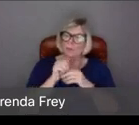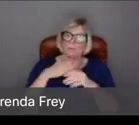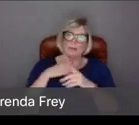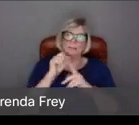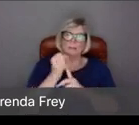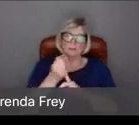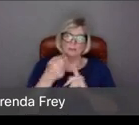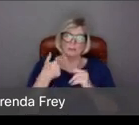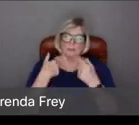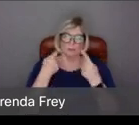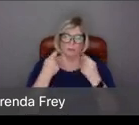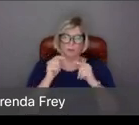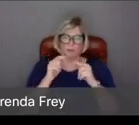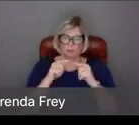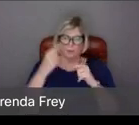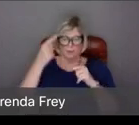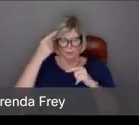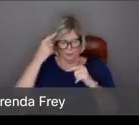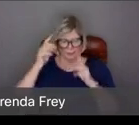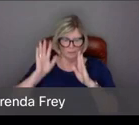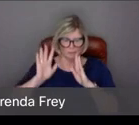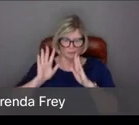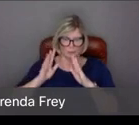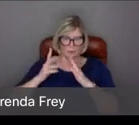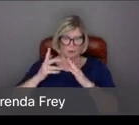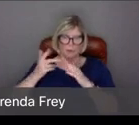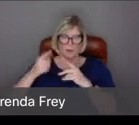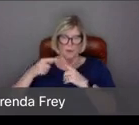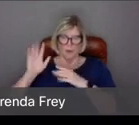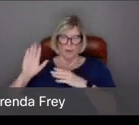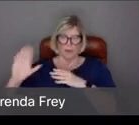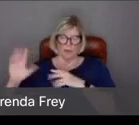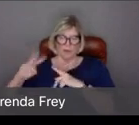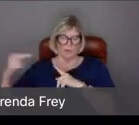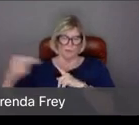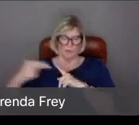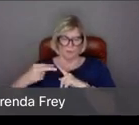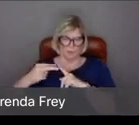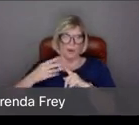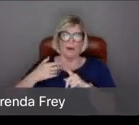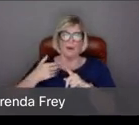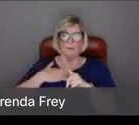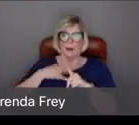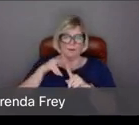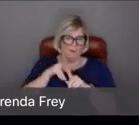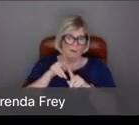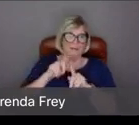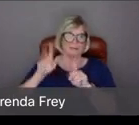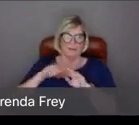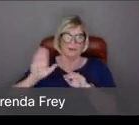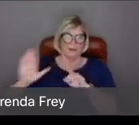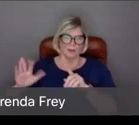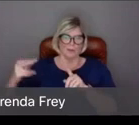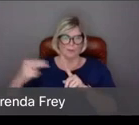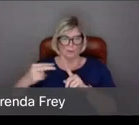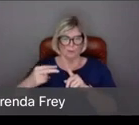to take the view of the person on the other side of the table. And this is a great example of that, is trying to understand where the lenders are coming